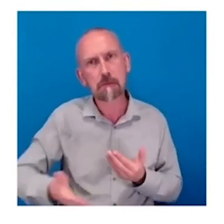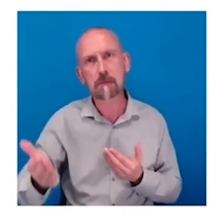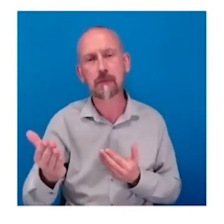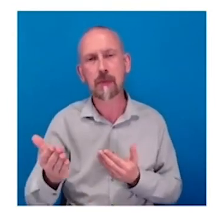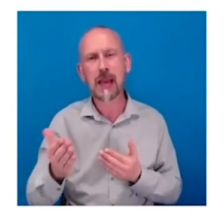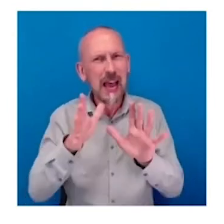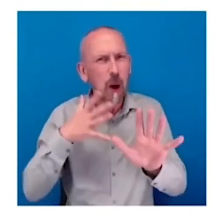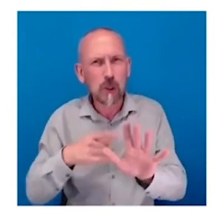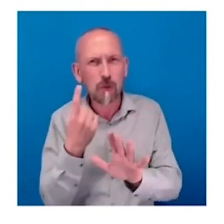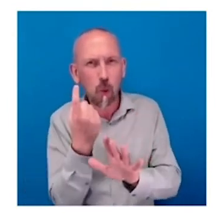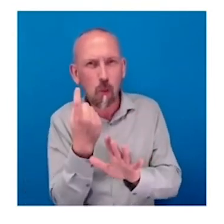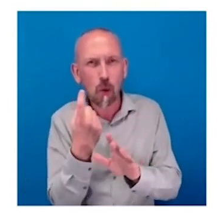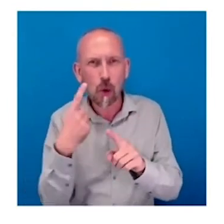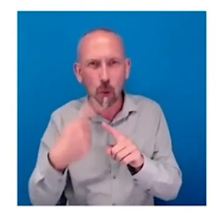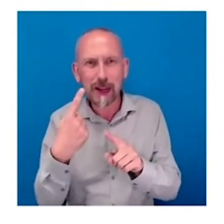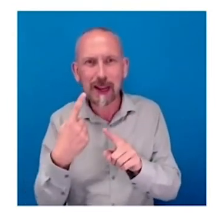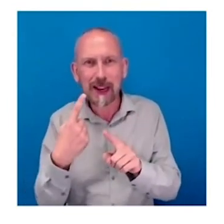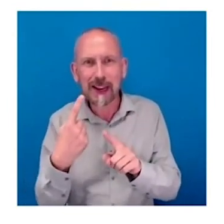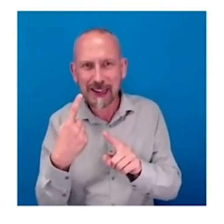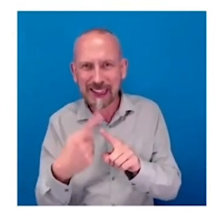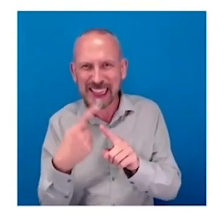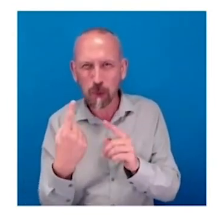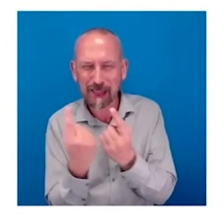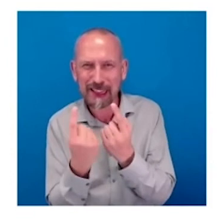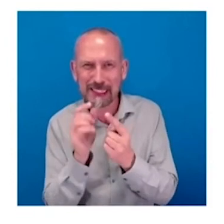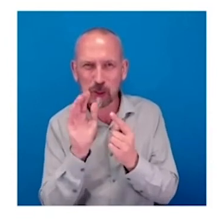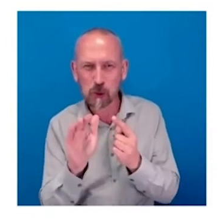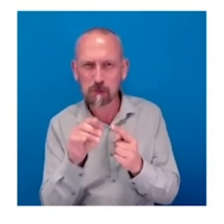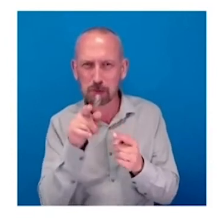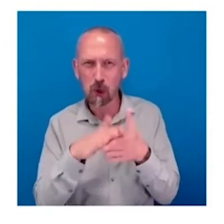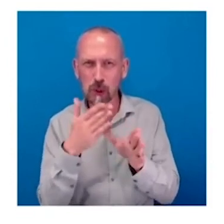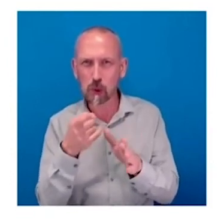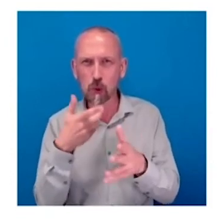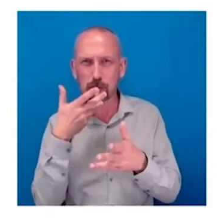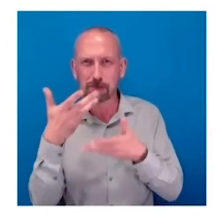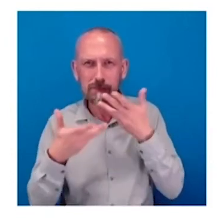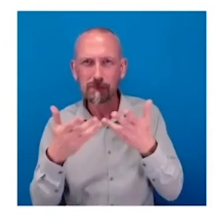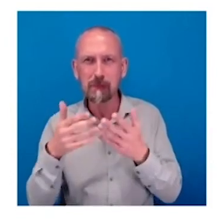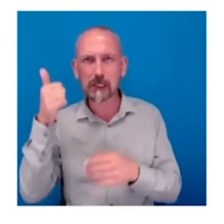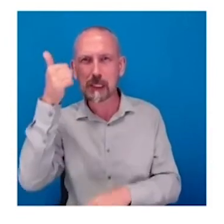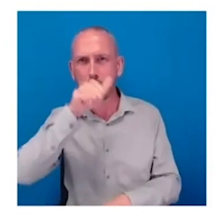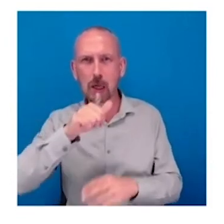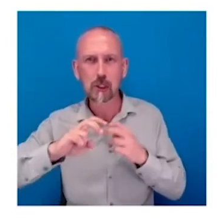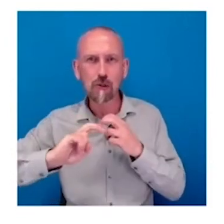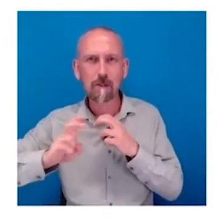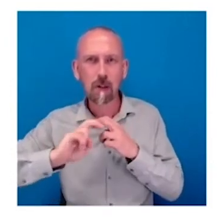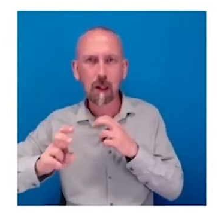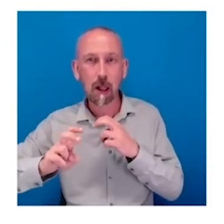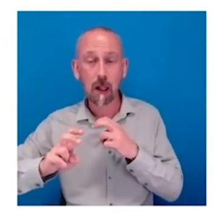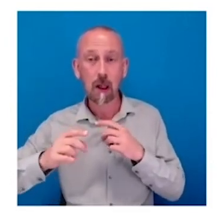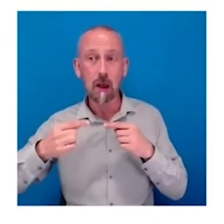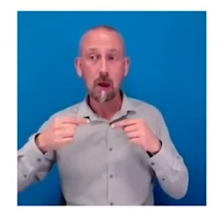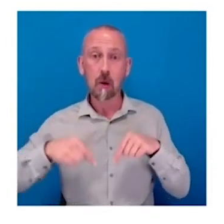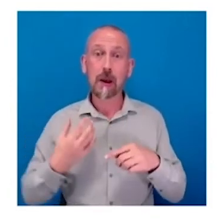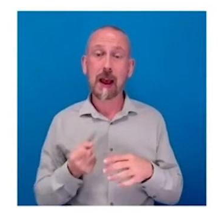shout, because you spoke about technology, it's sort of smart travel. We have an AI for